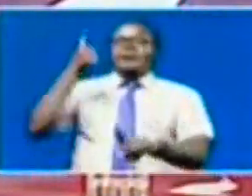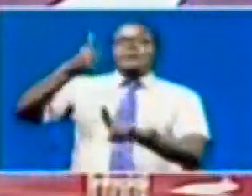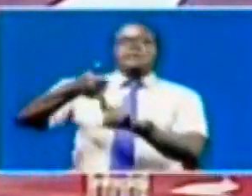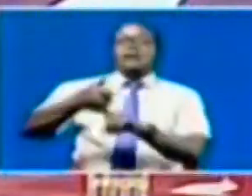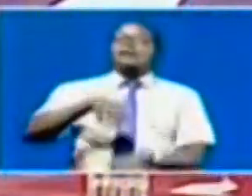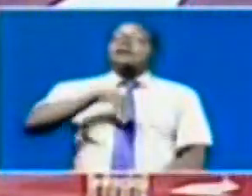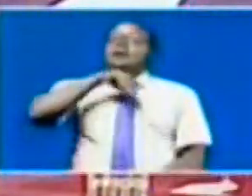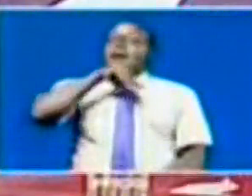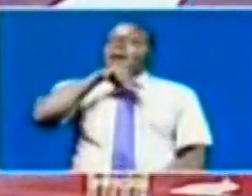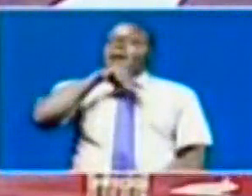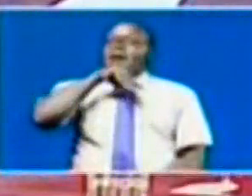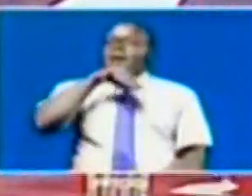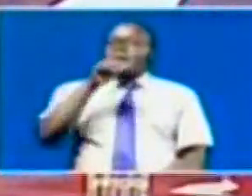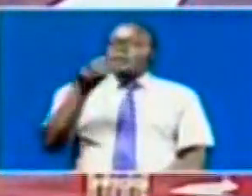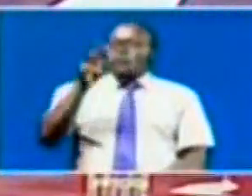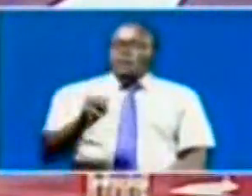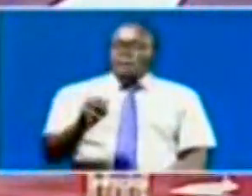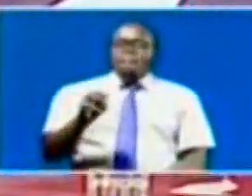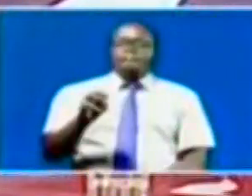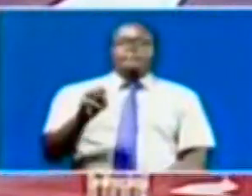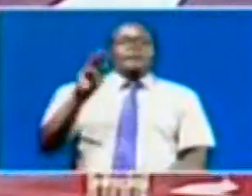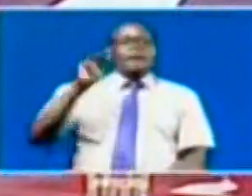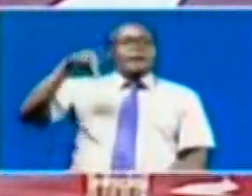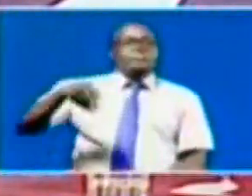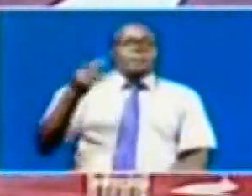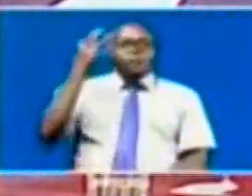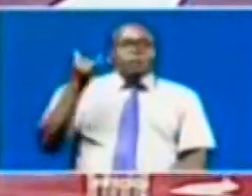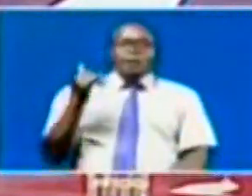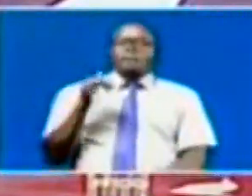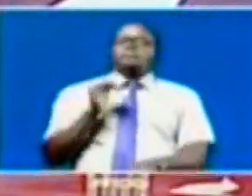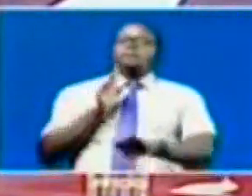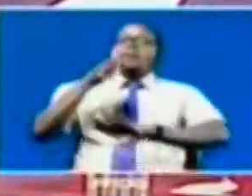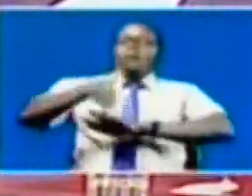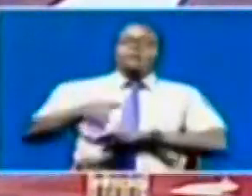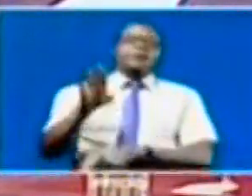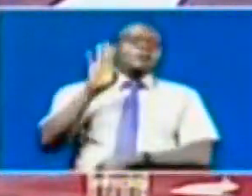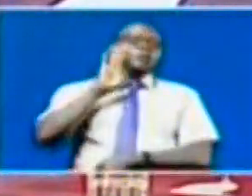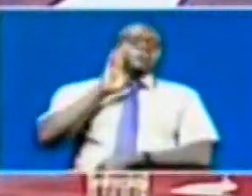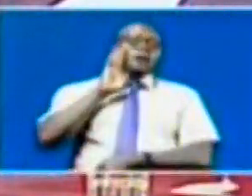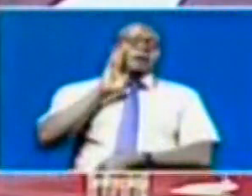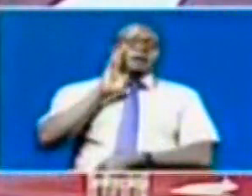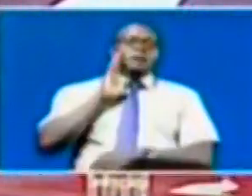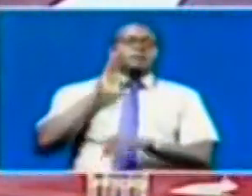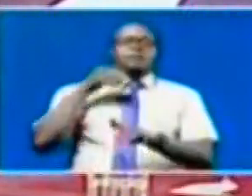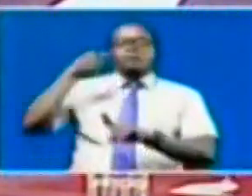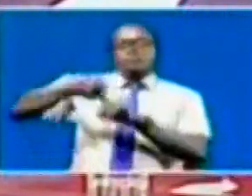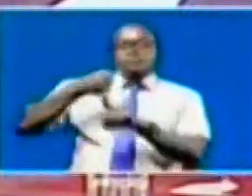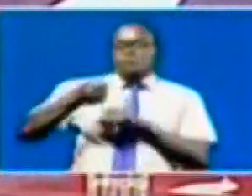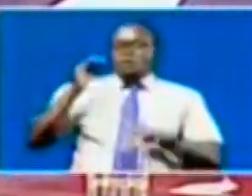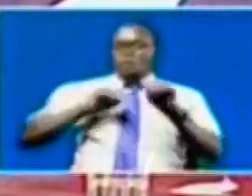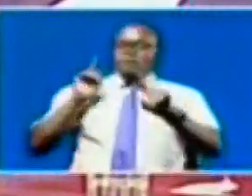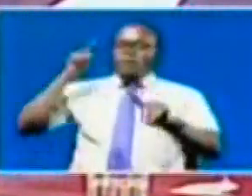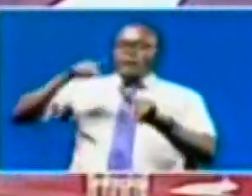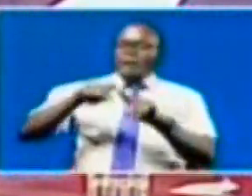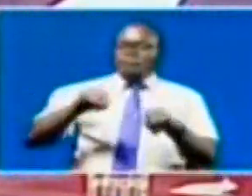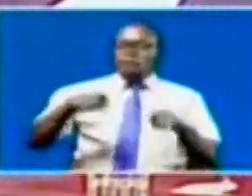opposition leader Raila Odinga and ODM allied MPs of allegedly spreading propaganda in the war on corruption aimed at tarnishing